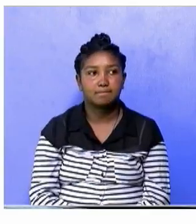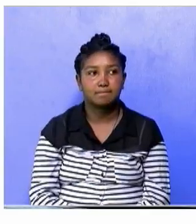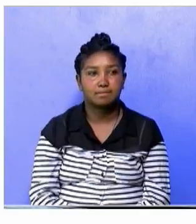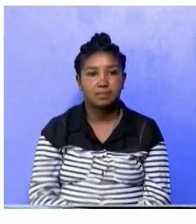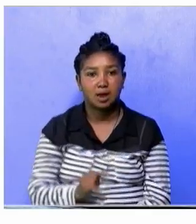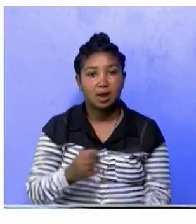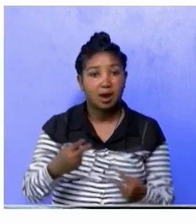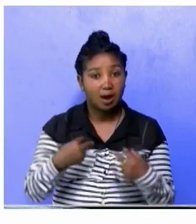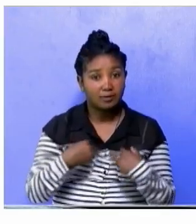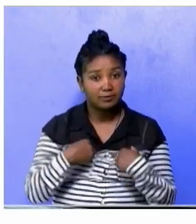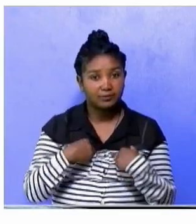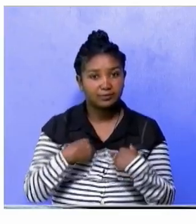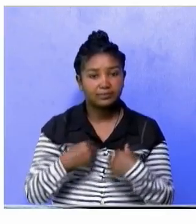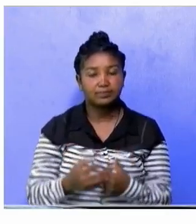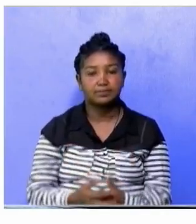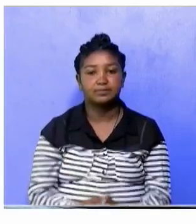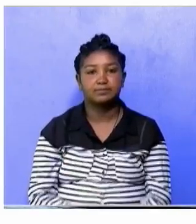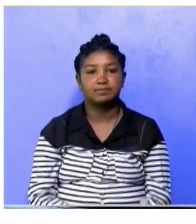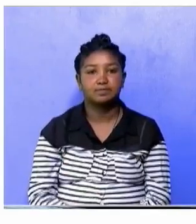have